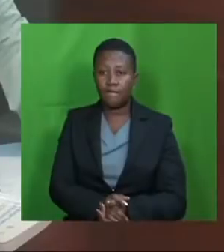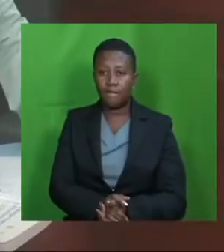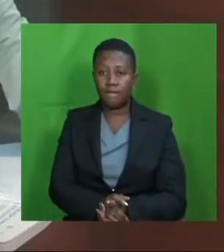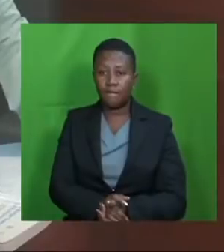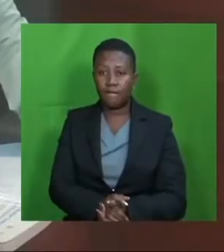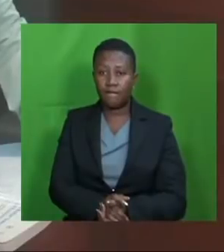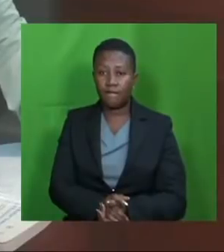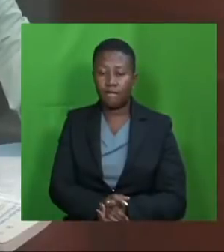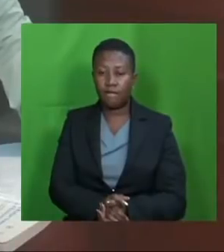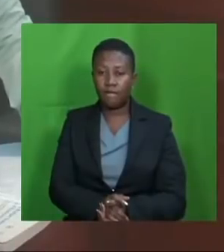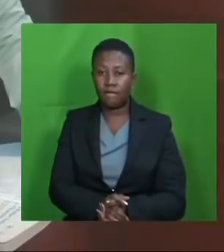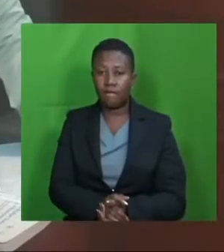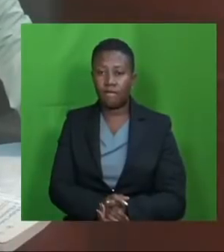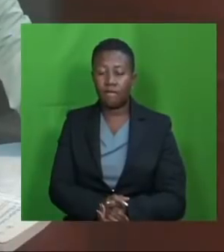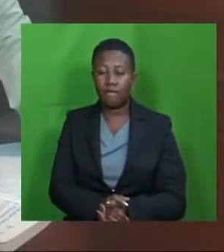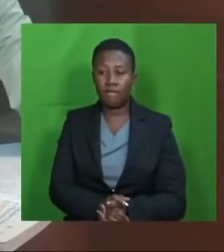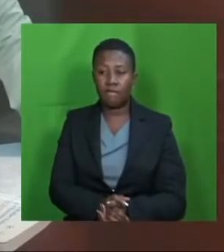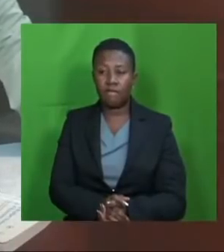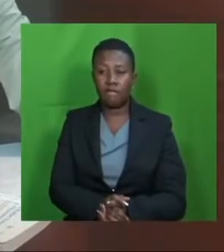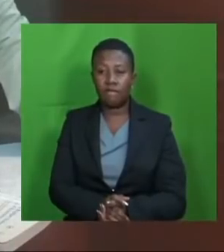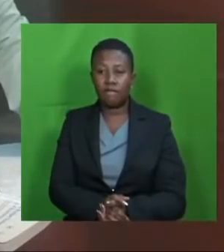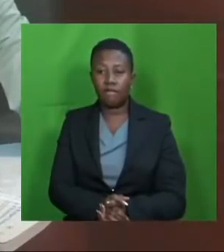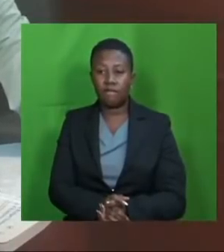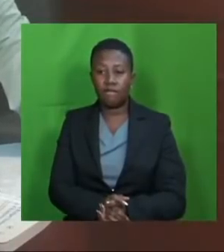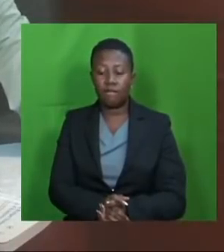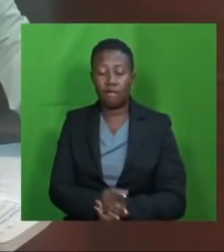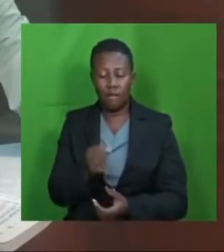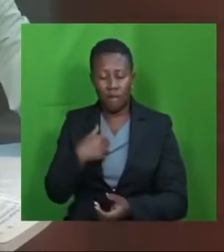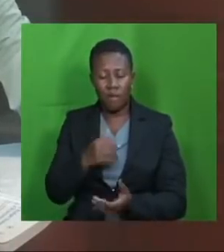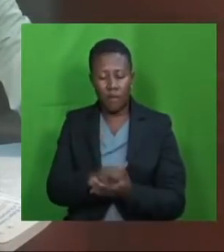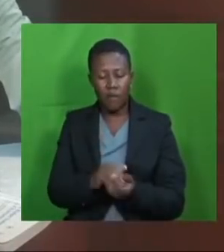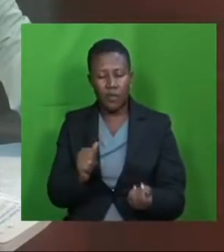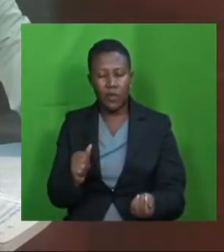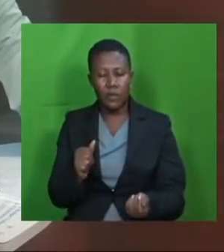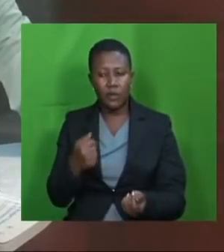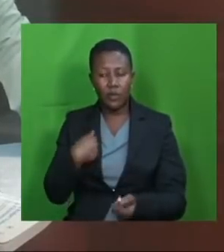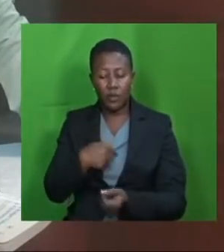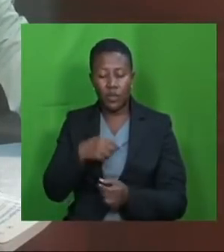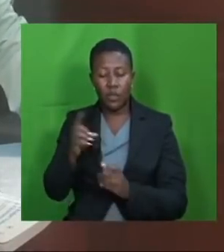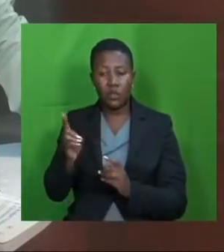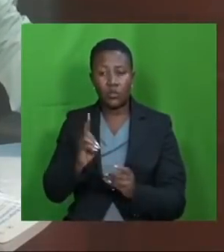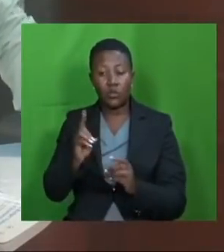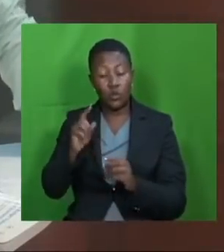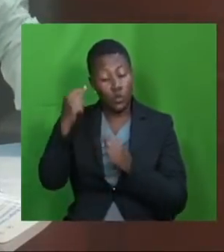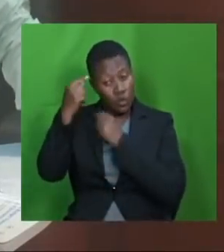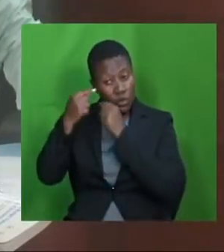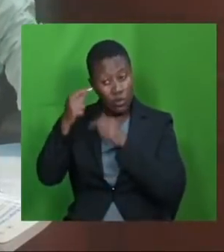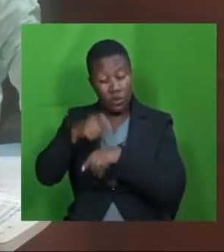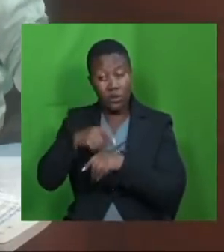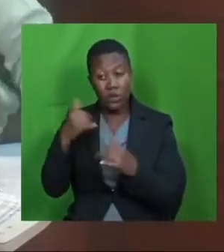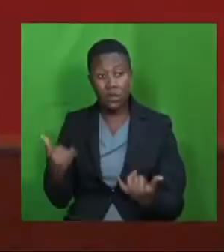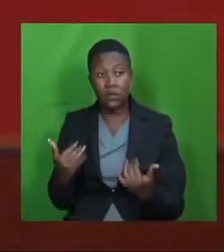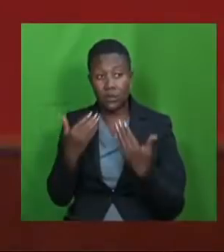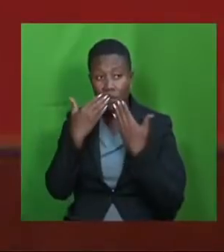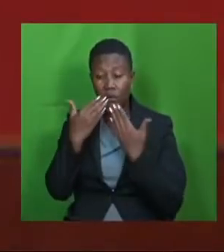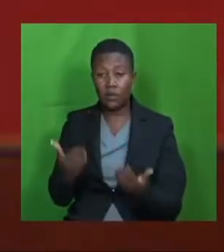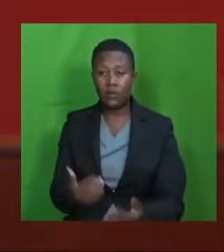the rate. Mr. Speaker, I believe we can deal with the consideration stage. I thank you.